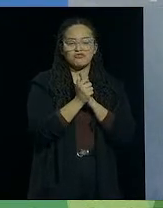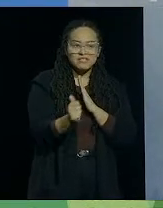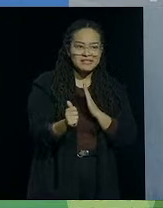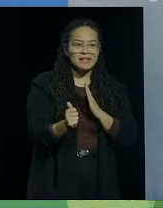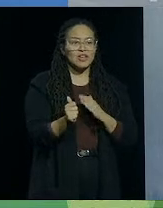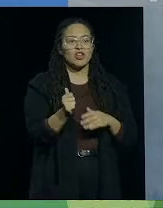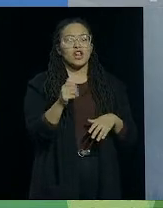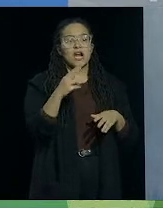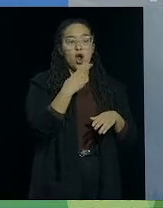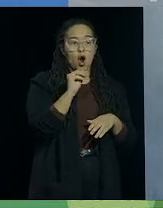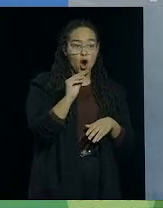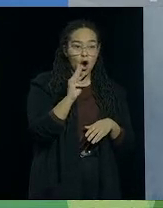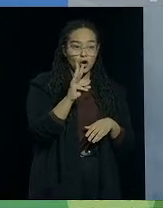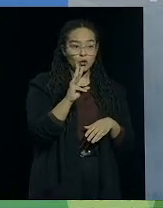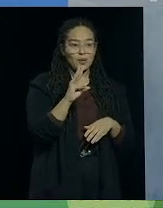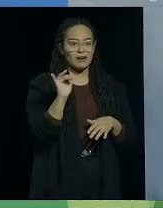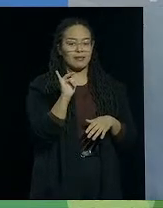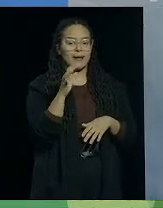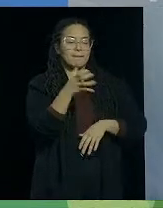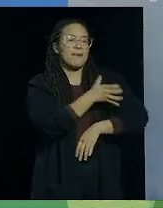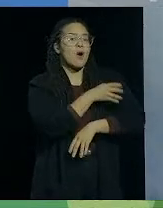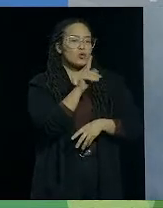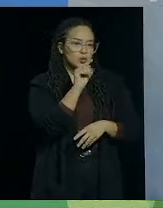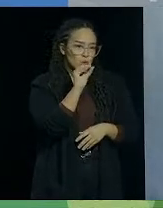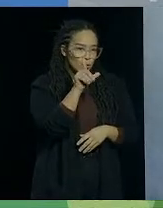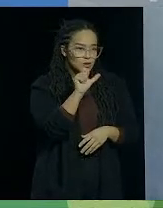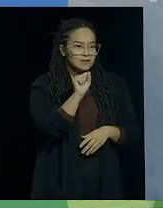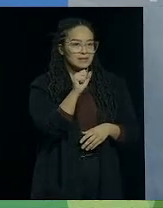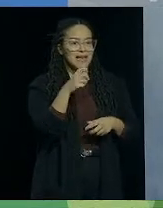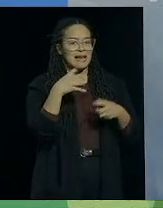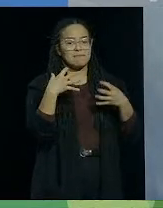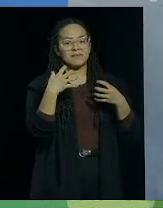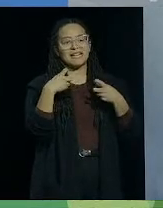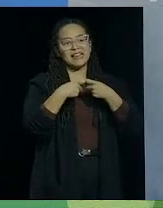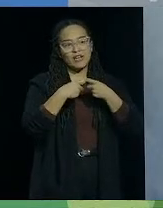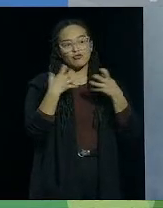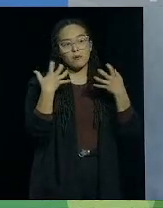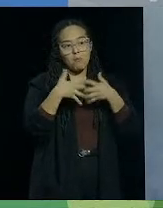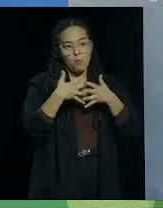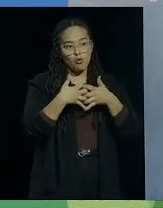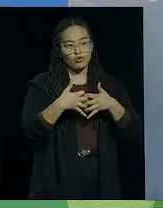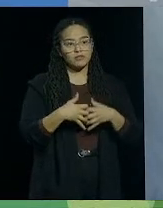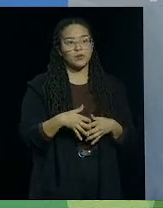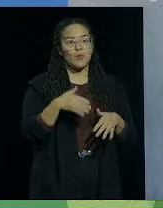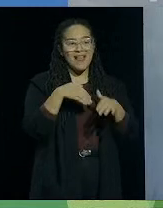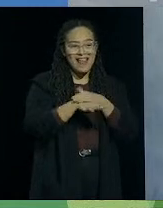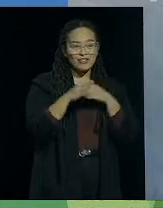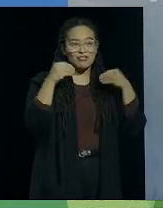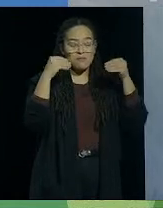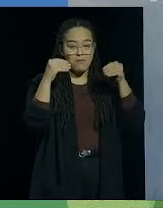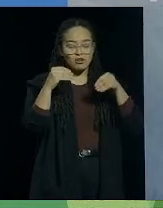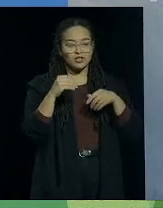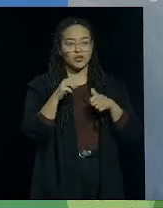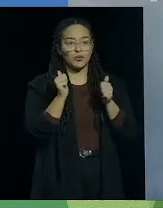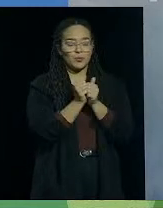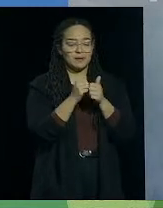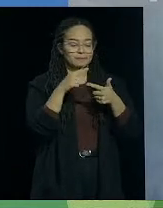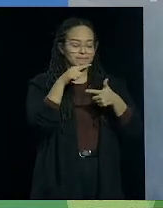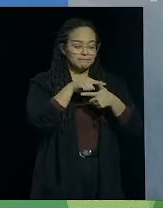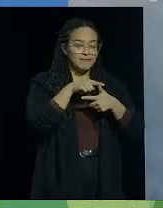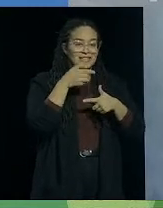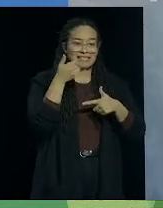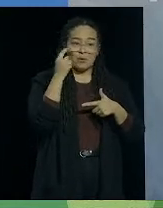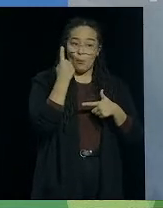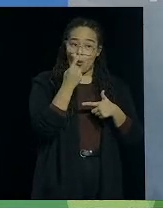domains such as cordless power tools and electric motors. We entered the market with a